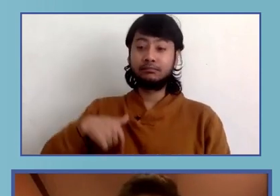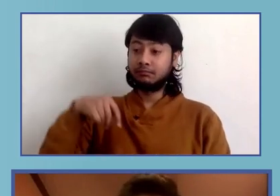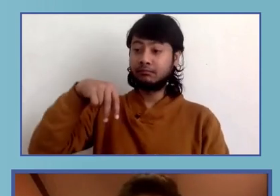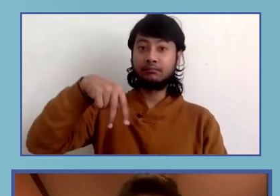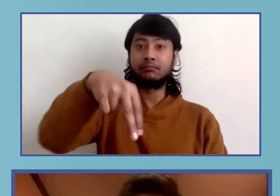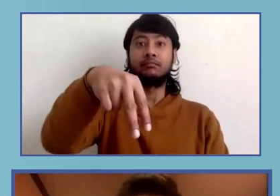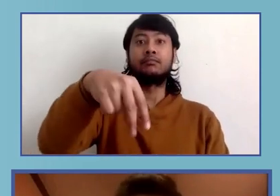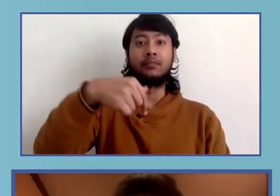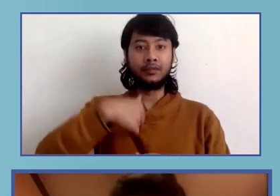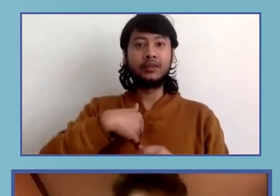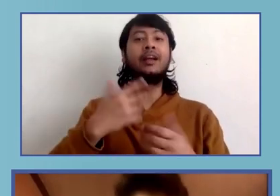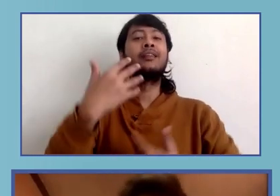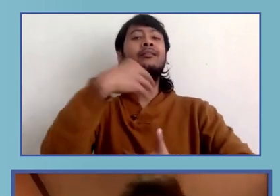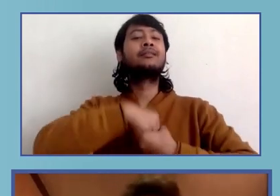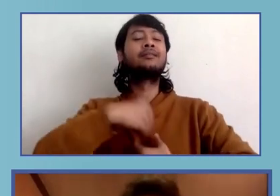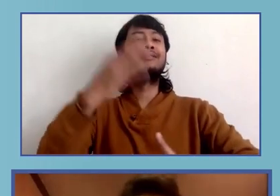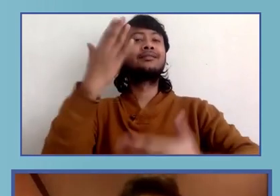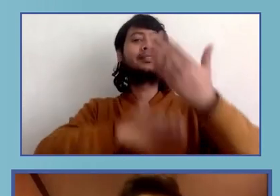photography.